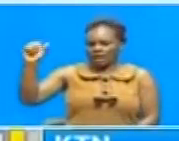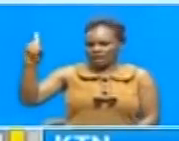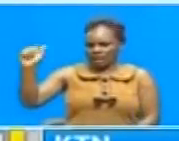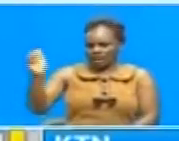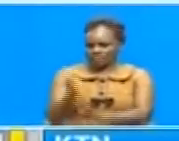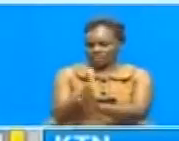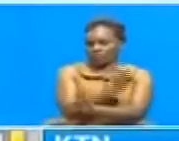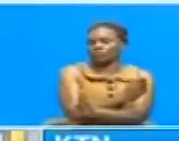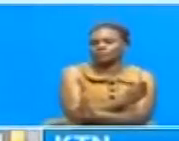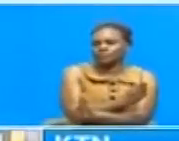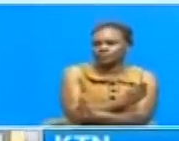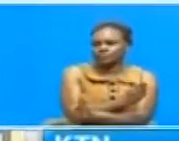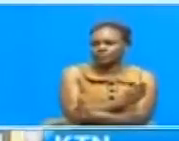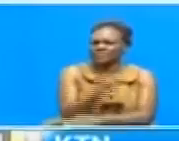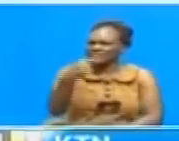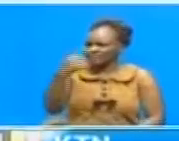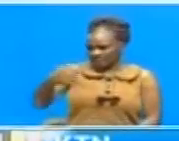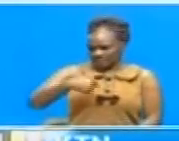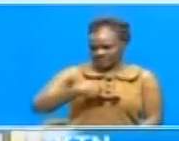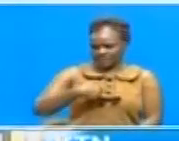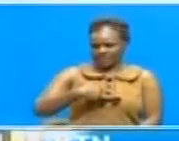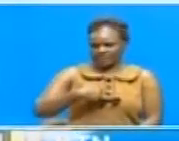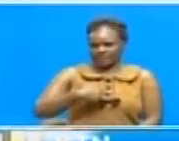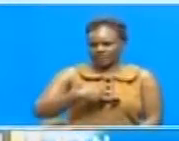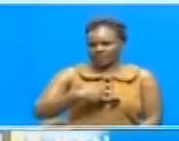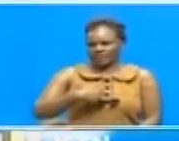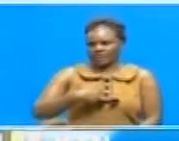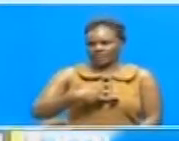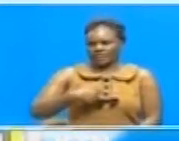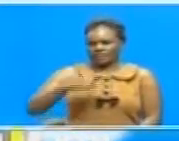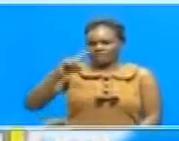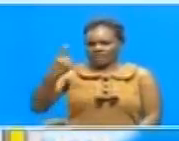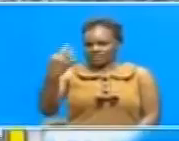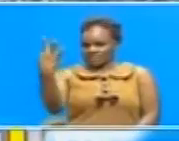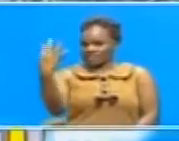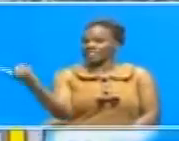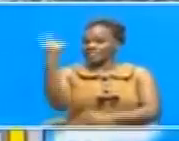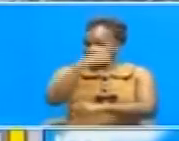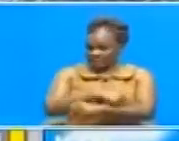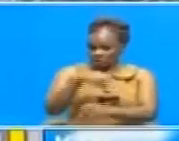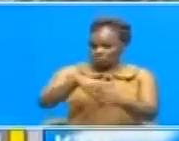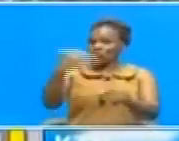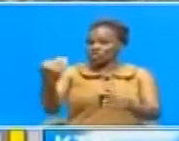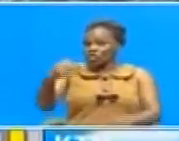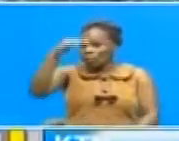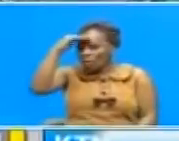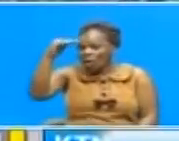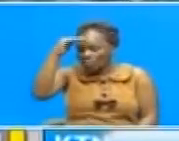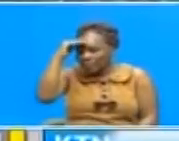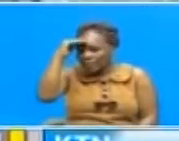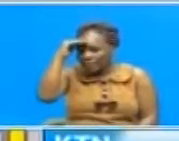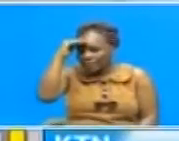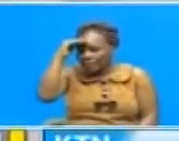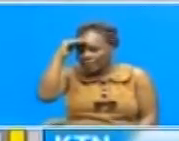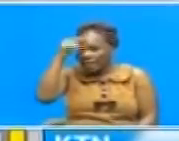because we formed NACADA, they told me this, that the first 3 days if you just withdraw, say, for instance, somebody who is addicted